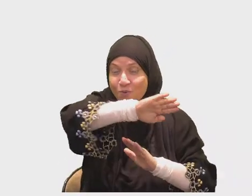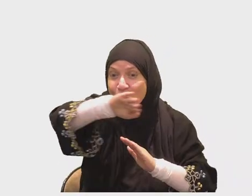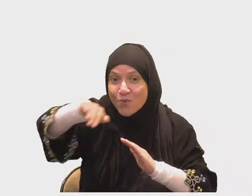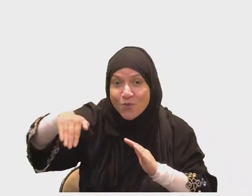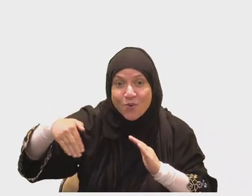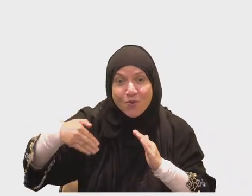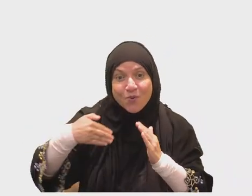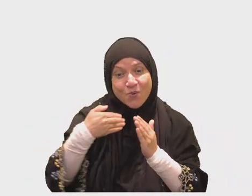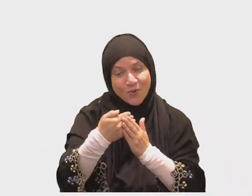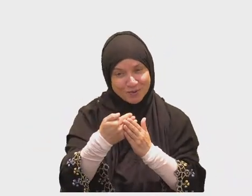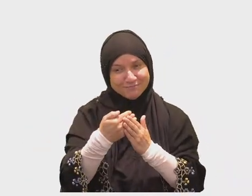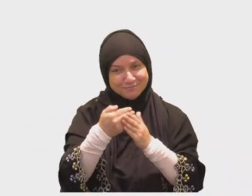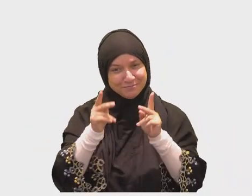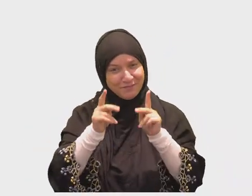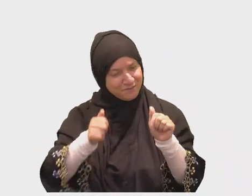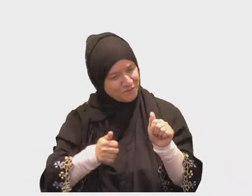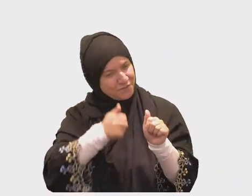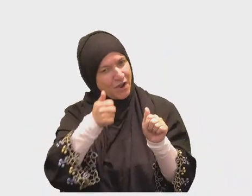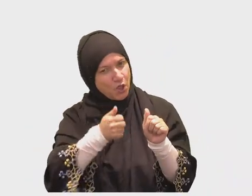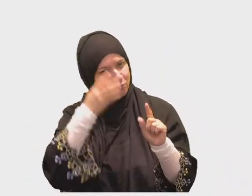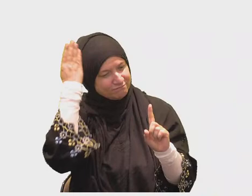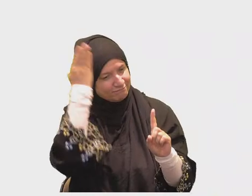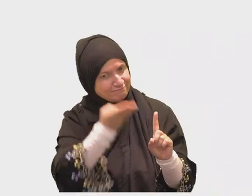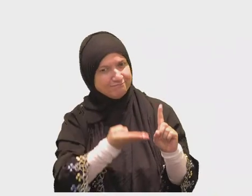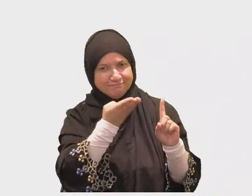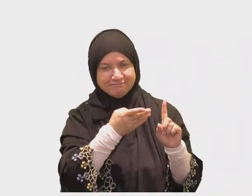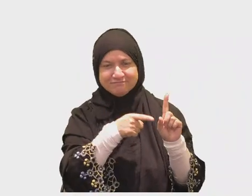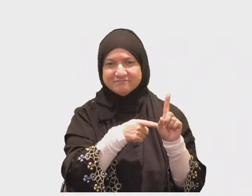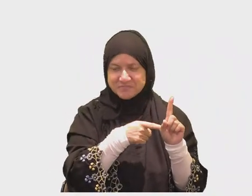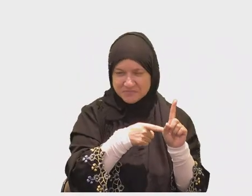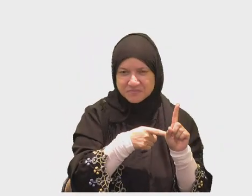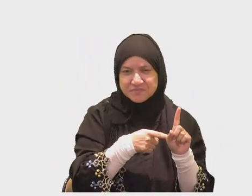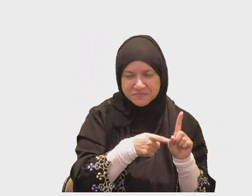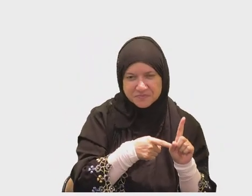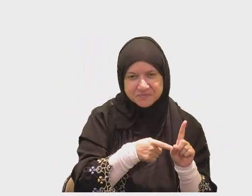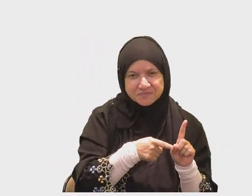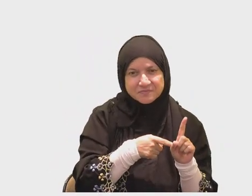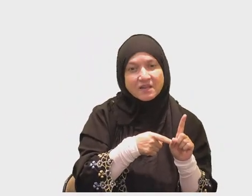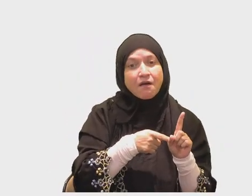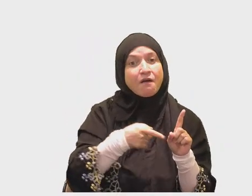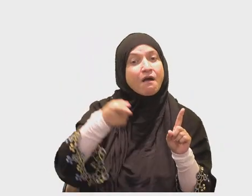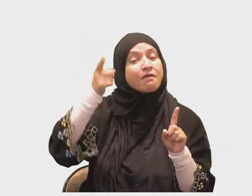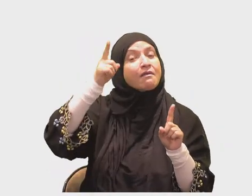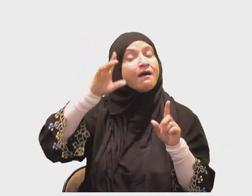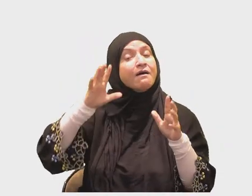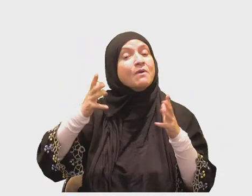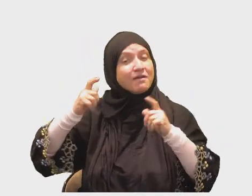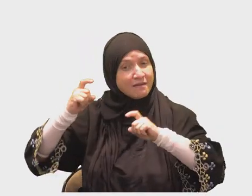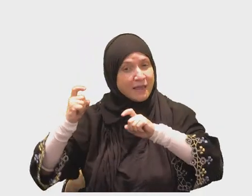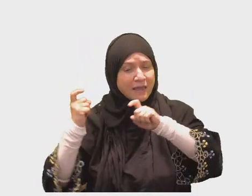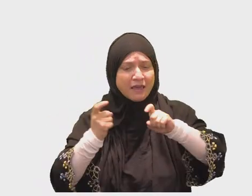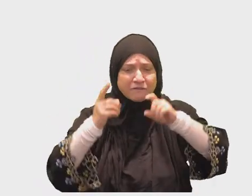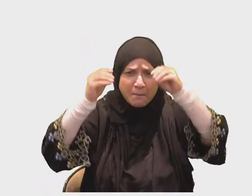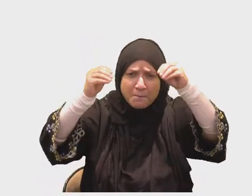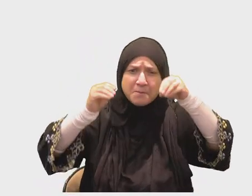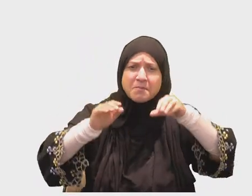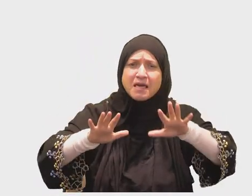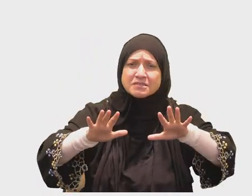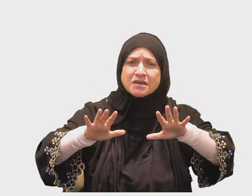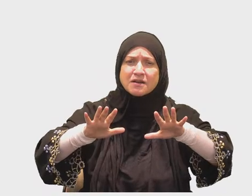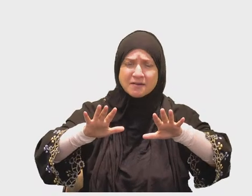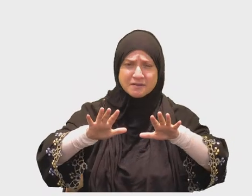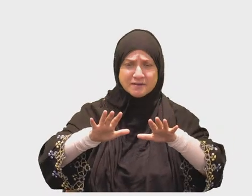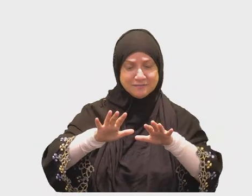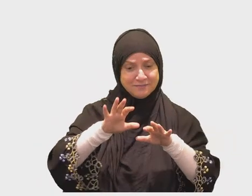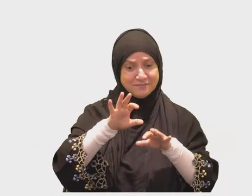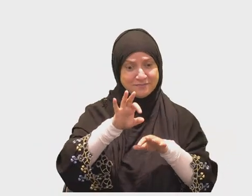Quran, His message to us, and we can even describe it as a love letter